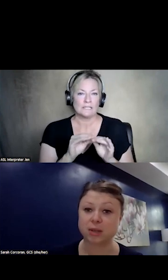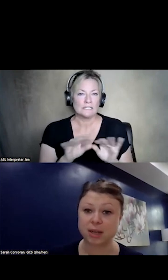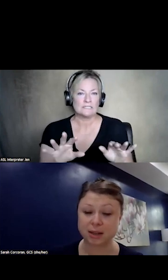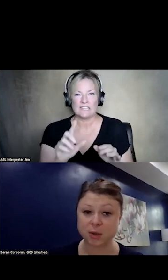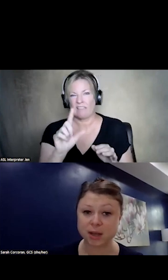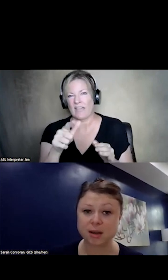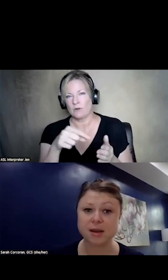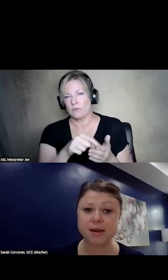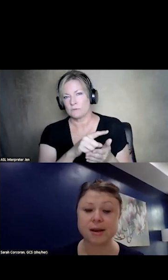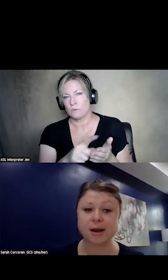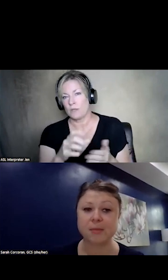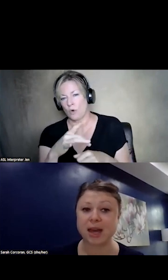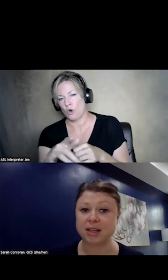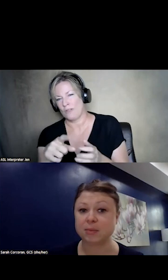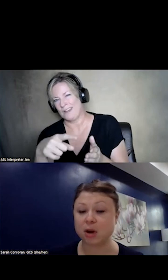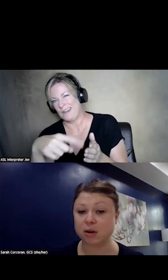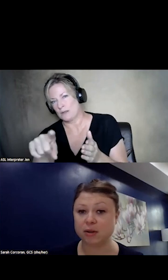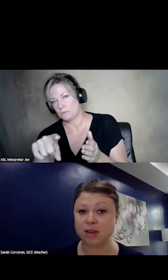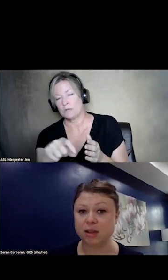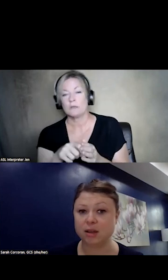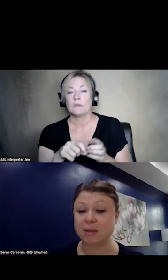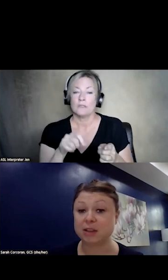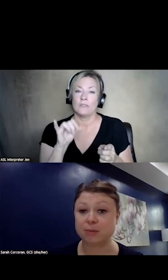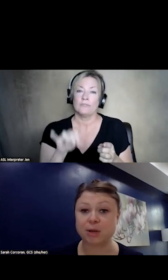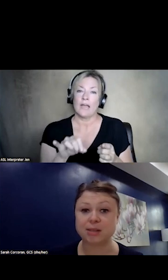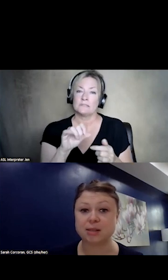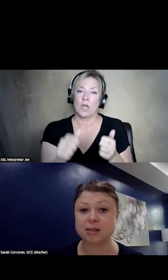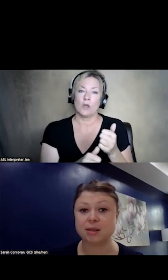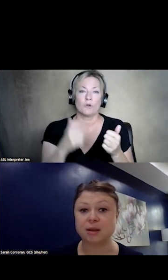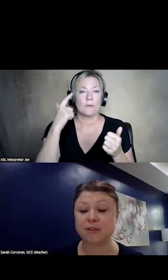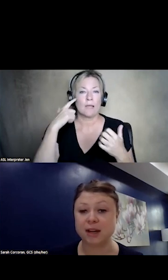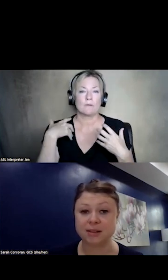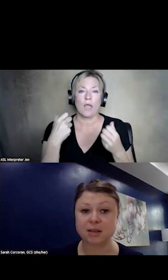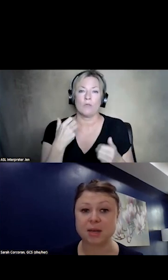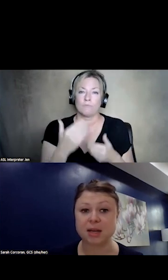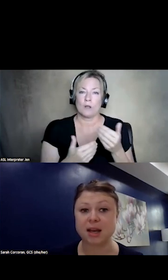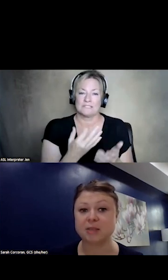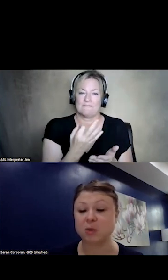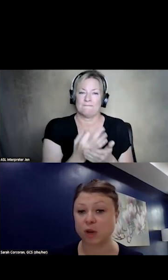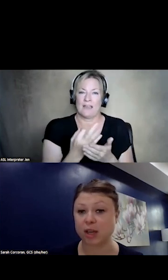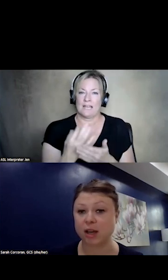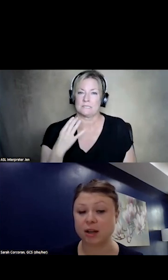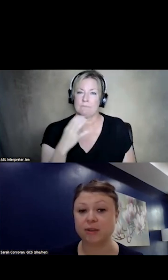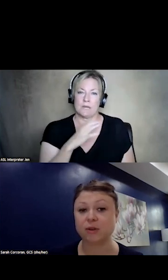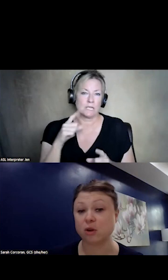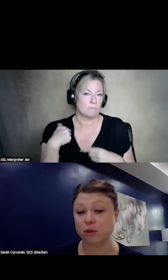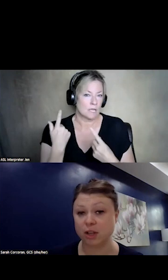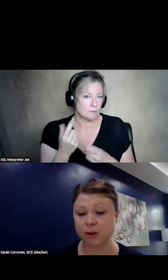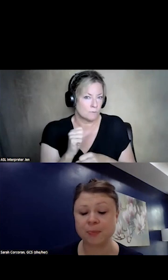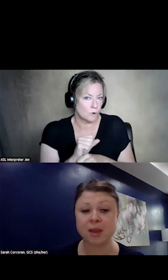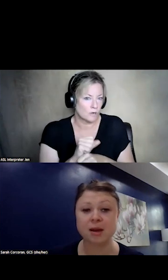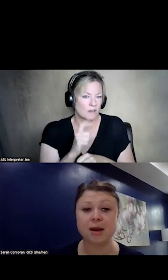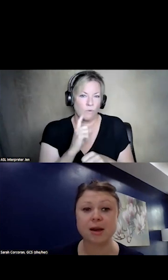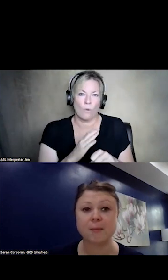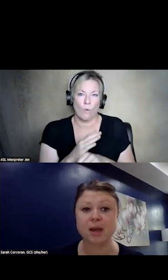or early next week. That is a part of the mental health process that the Finance Committee has been working on for over a